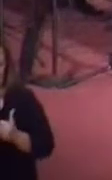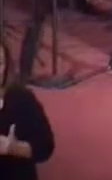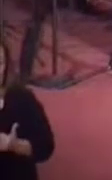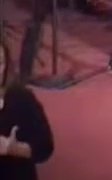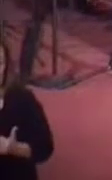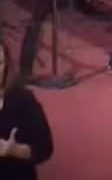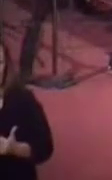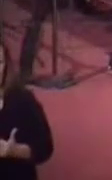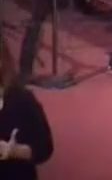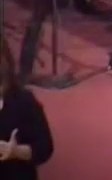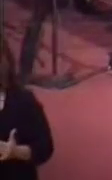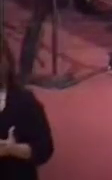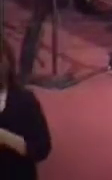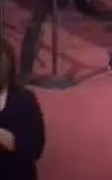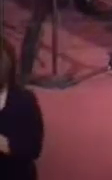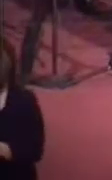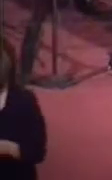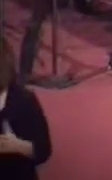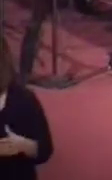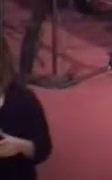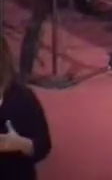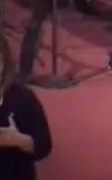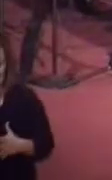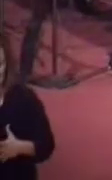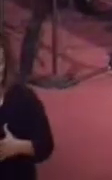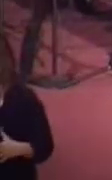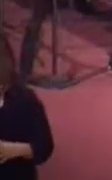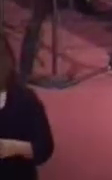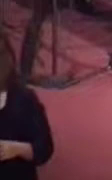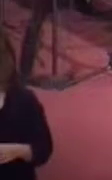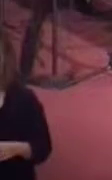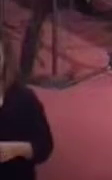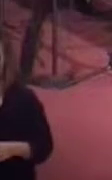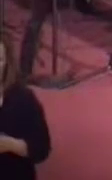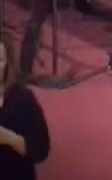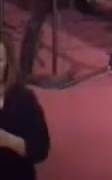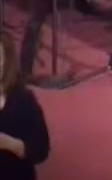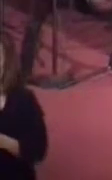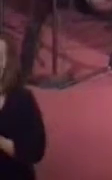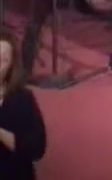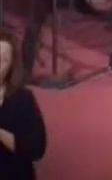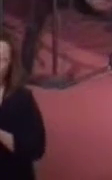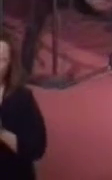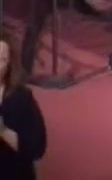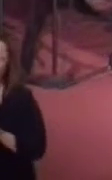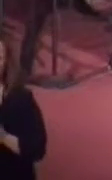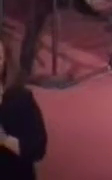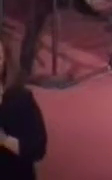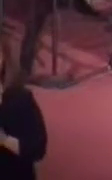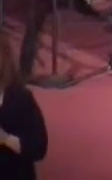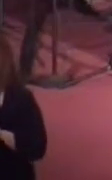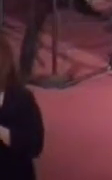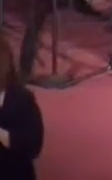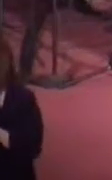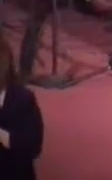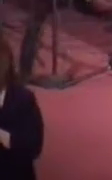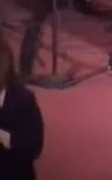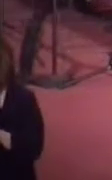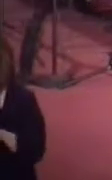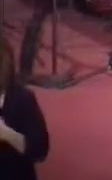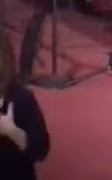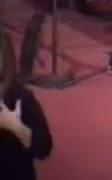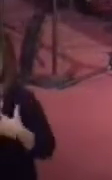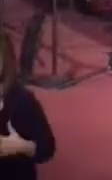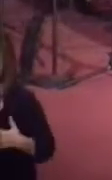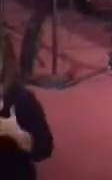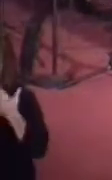mean, I really don't trust too many politicians. They usually don't apologize until they get caught. Most of them are found to be hypocrites. And it's just really sad.